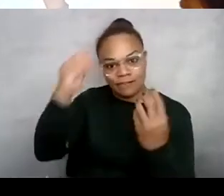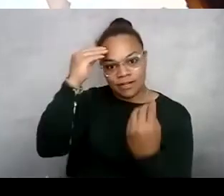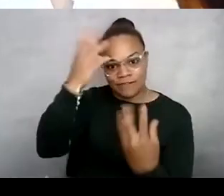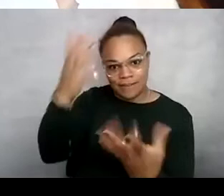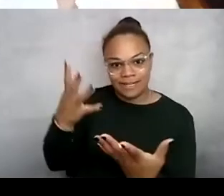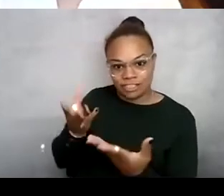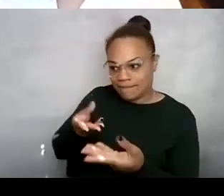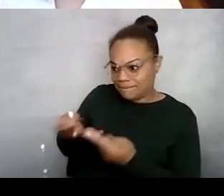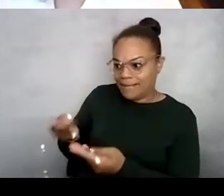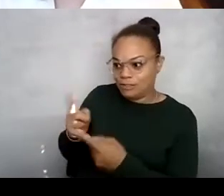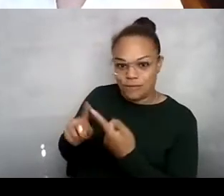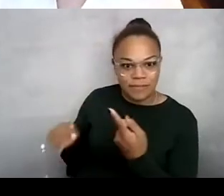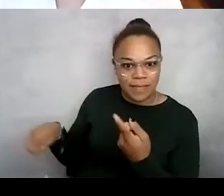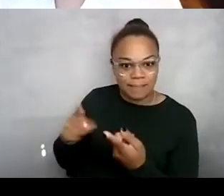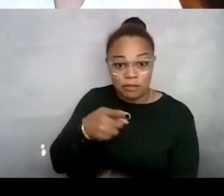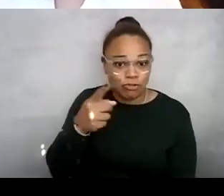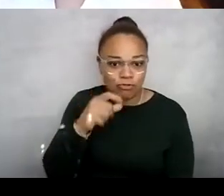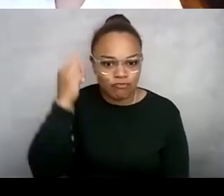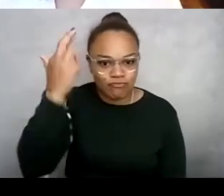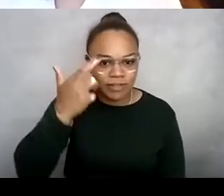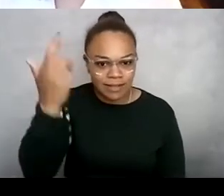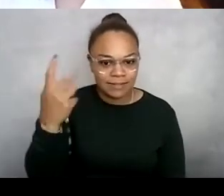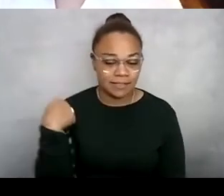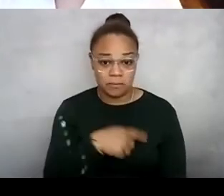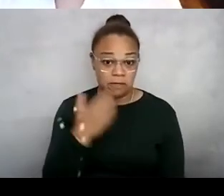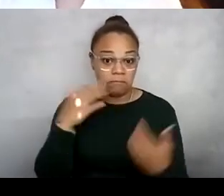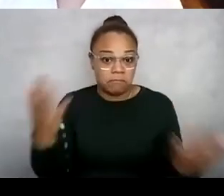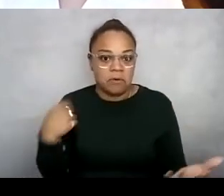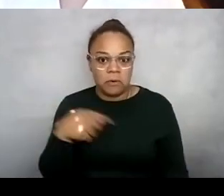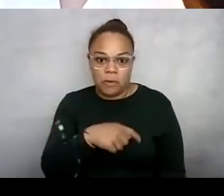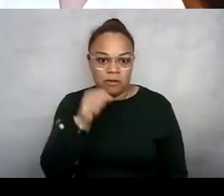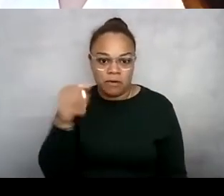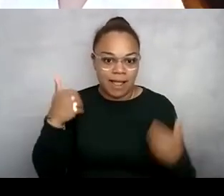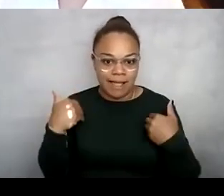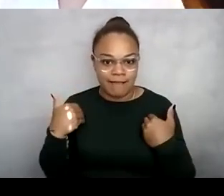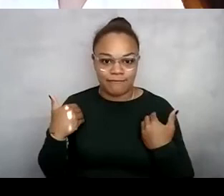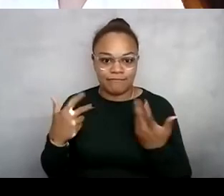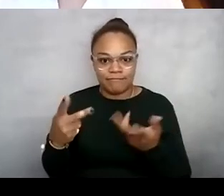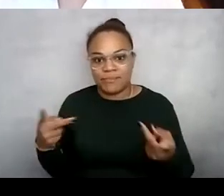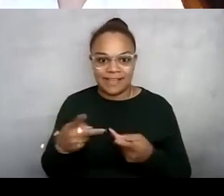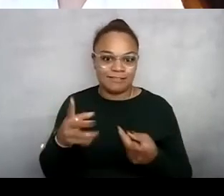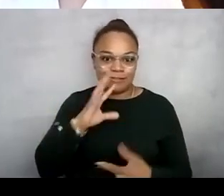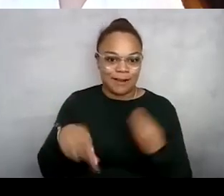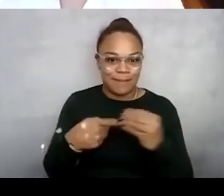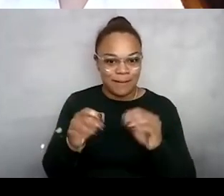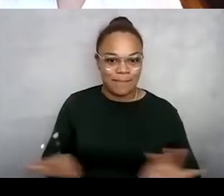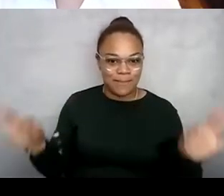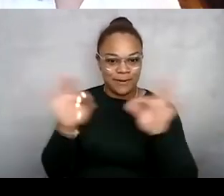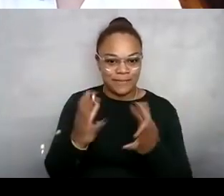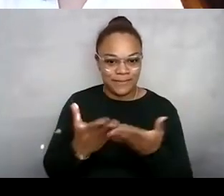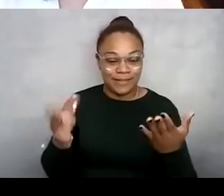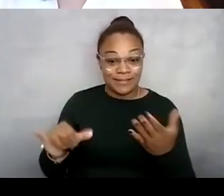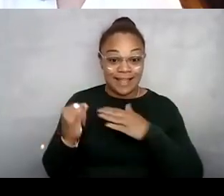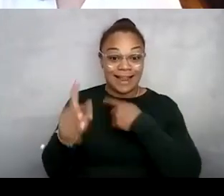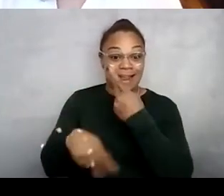know it. You don't even have touch points. We don't have front porch where we talk about these things. And so that level of isolation, you